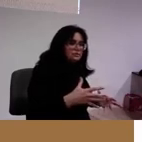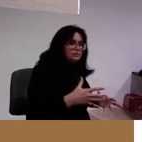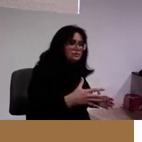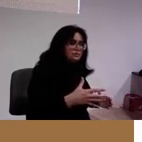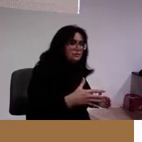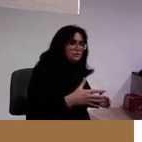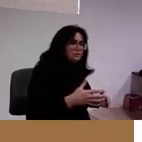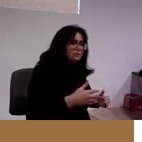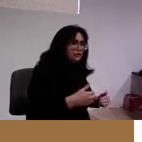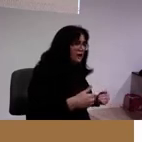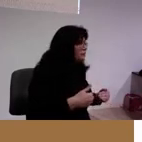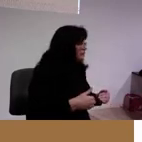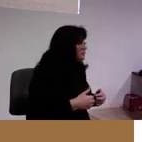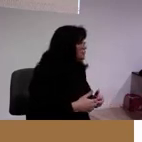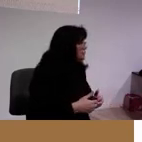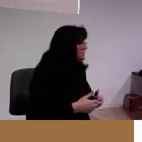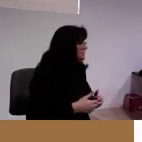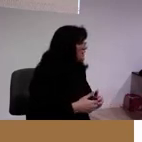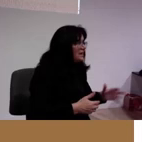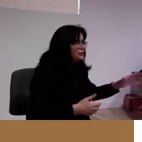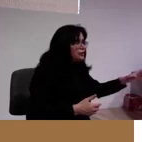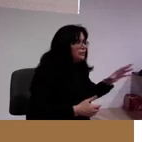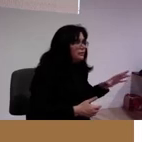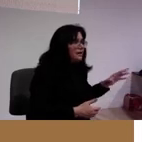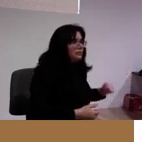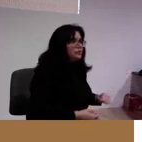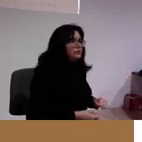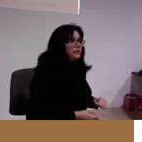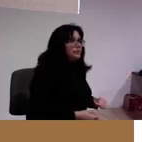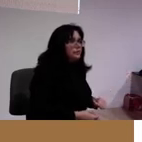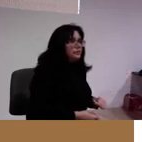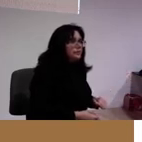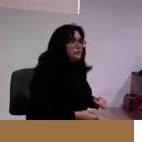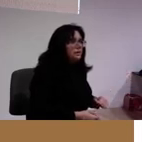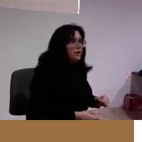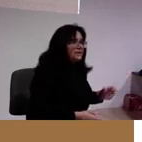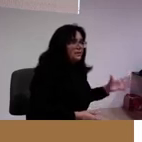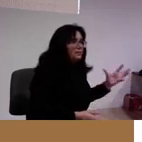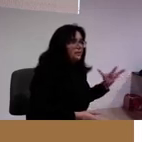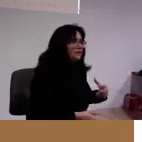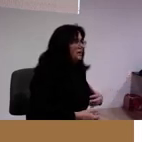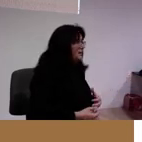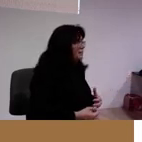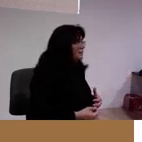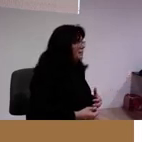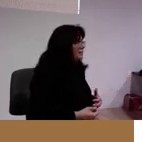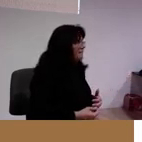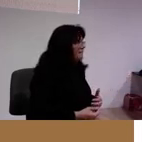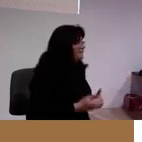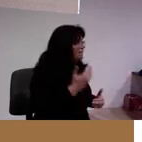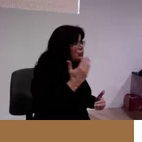struggle to have people see that as urban Aboriginal people, as people in the